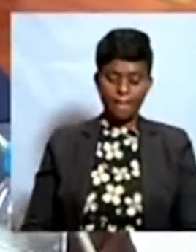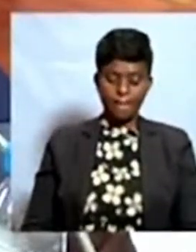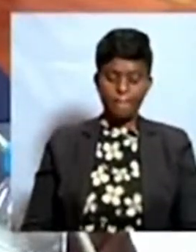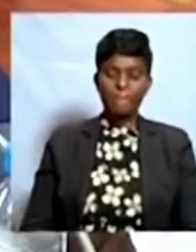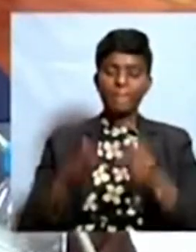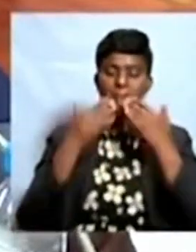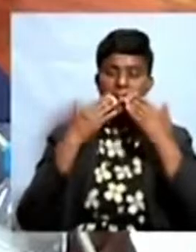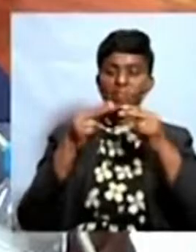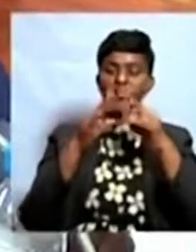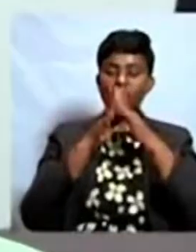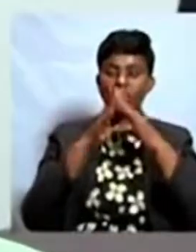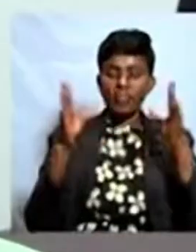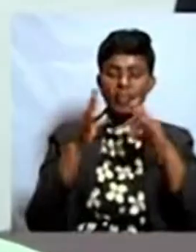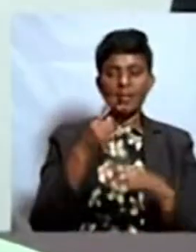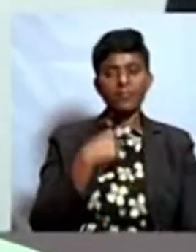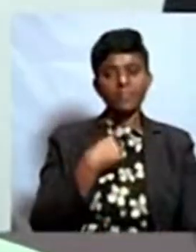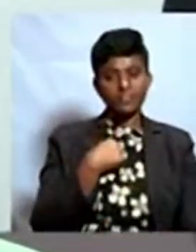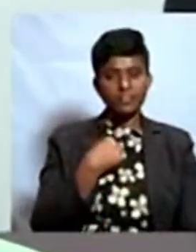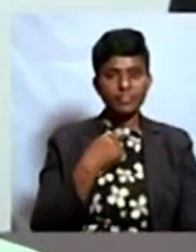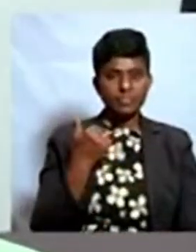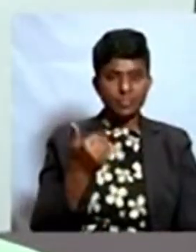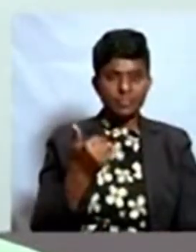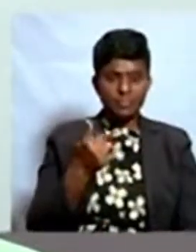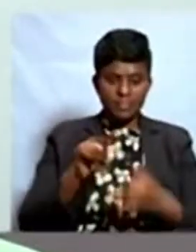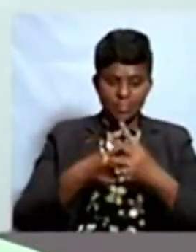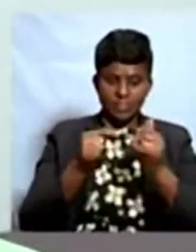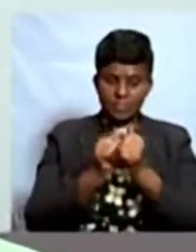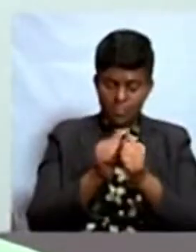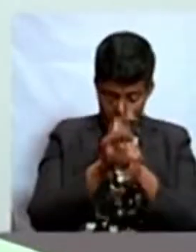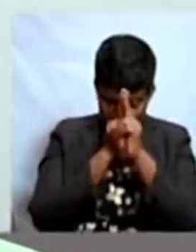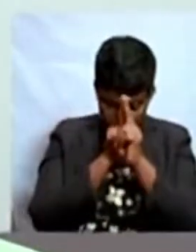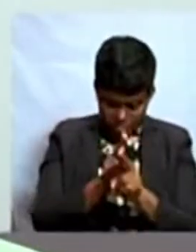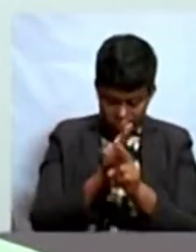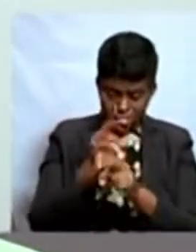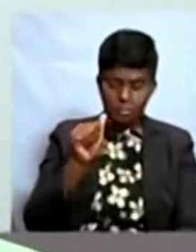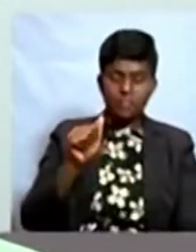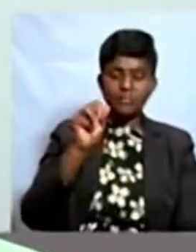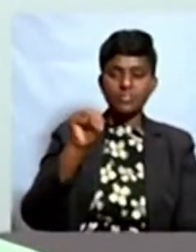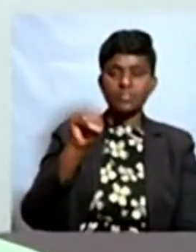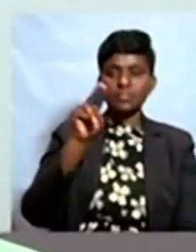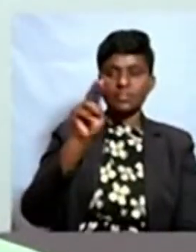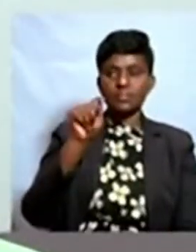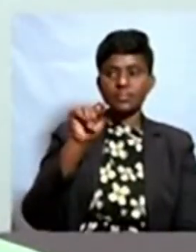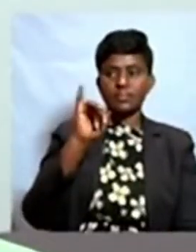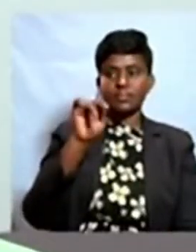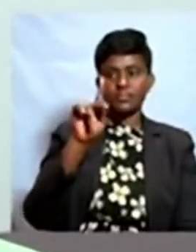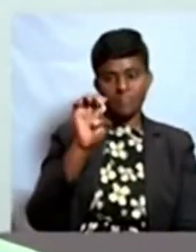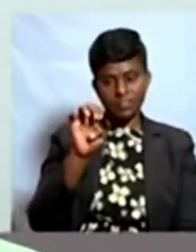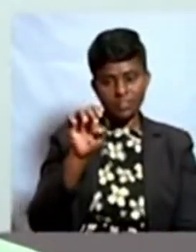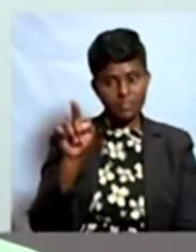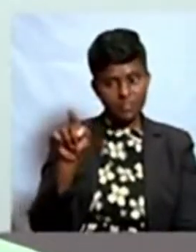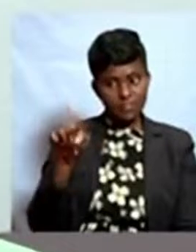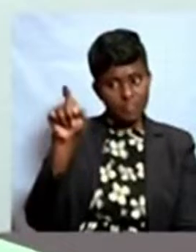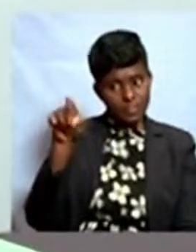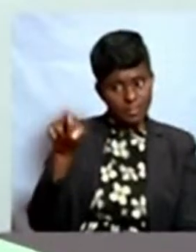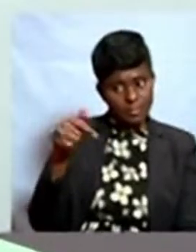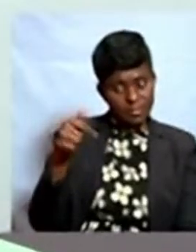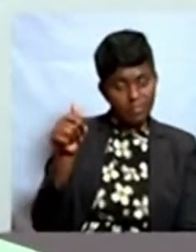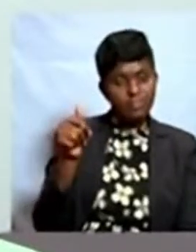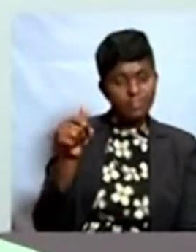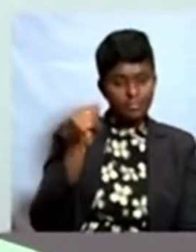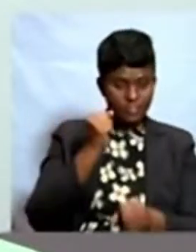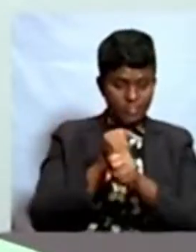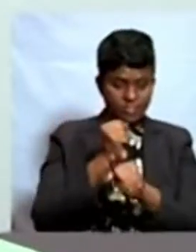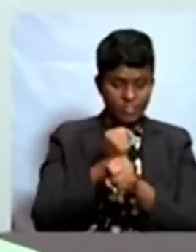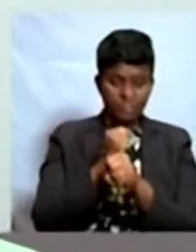Thank you so much. Let me start with Honorable Mtike. The need to work